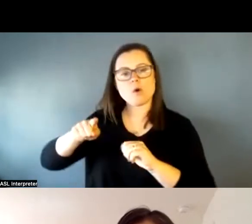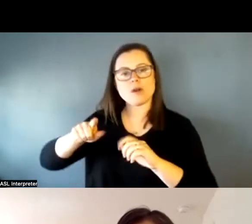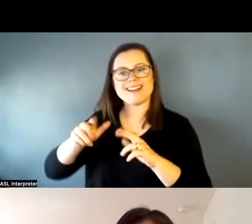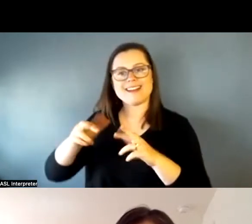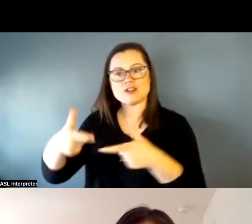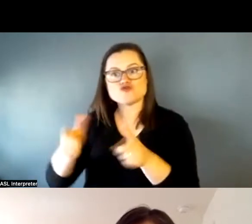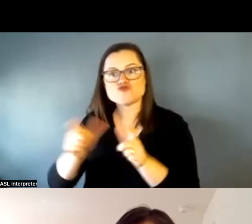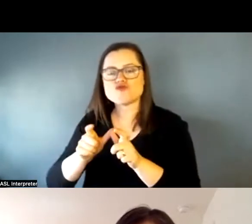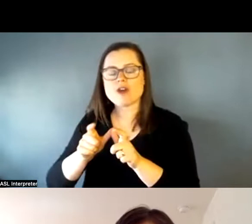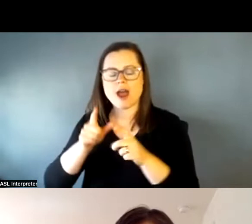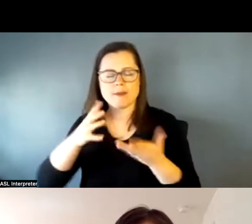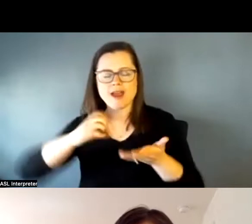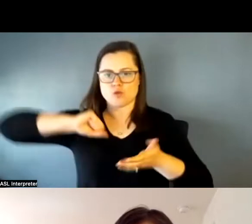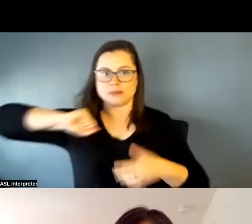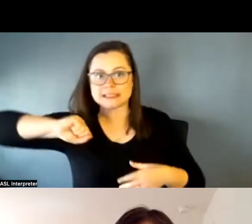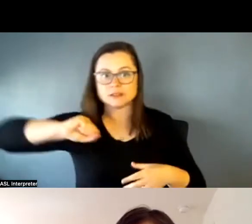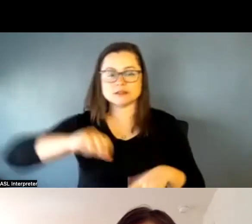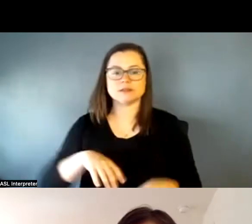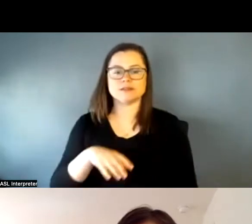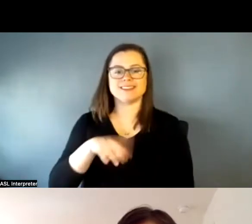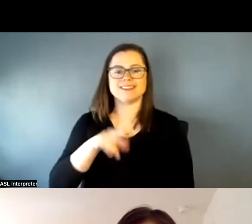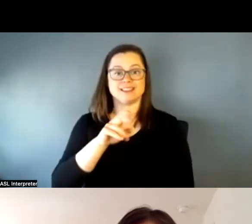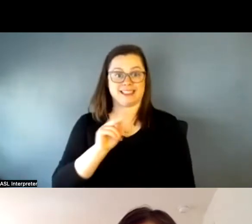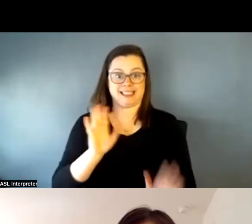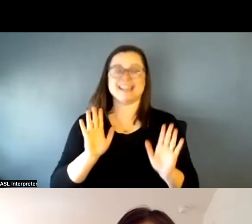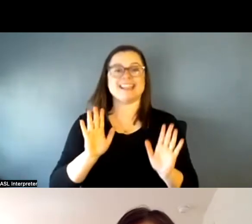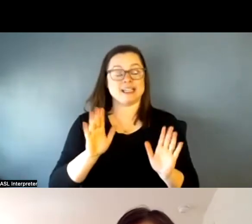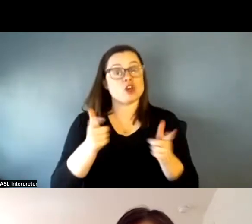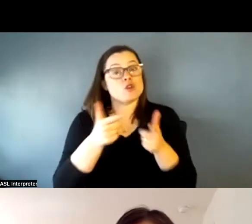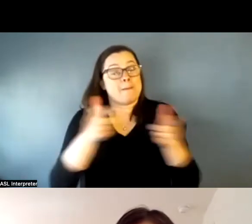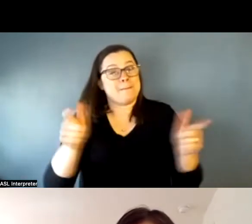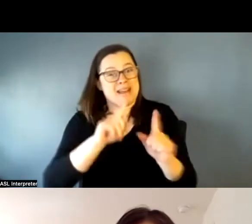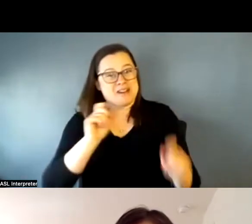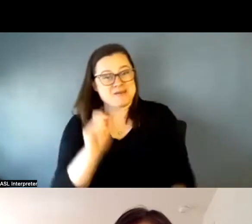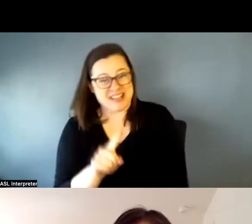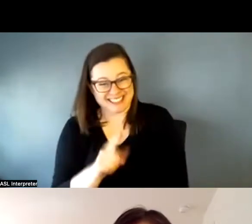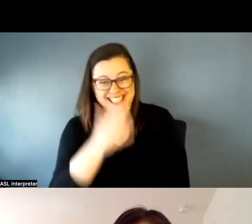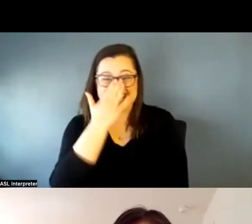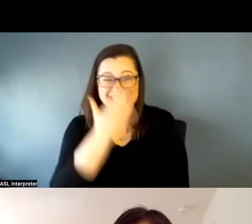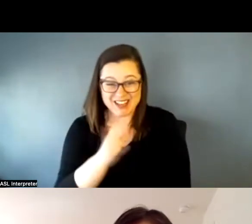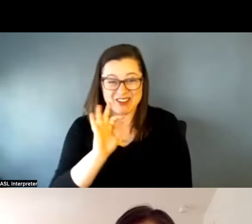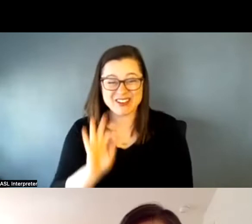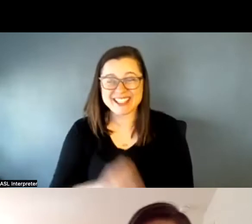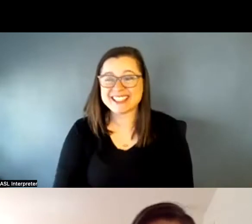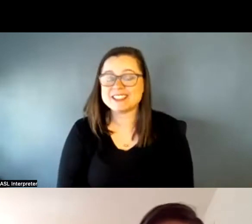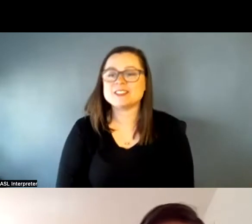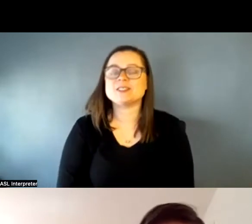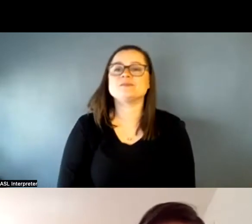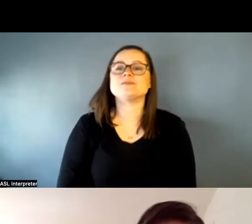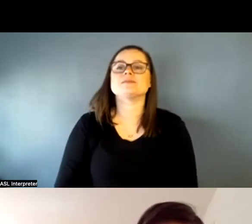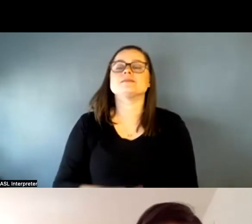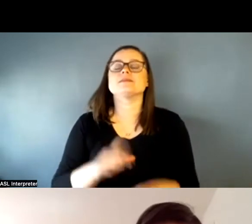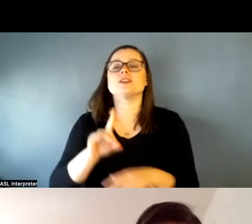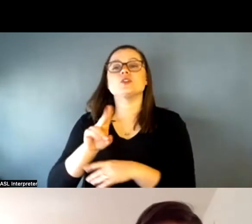Well, that's a very large question. So thank you for it, I guess, Kathleen. So how have the Duwamish adjusted to